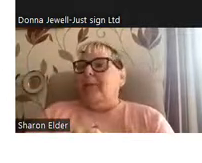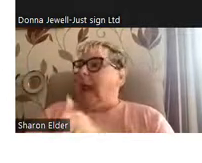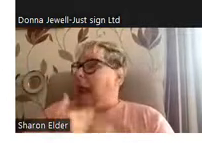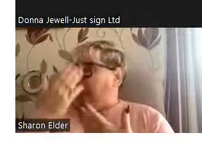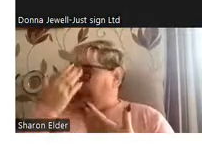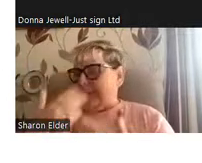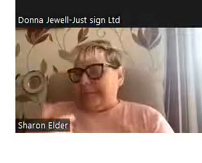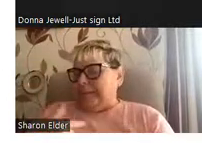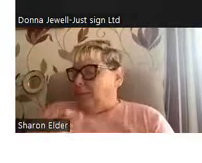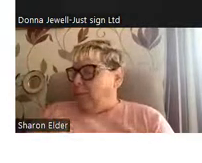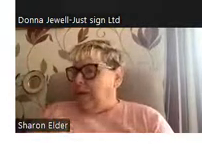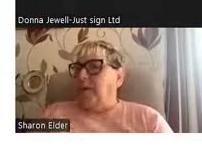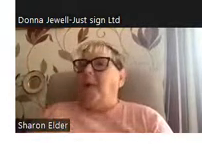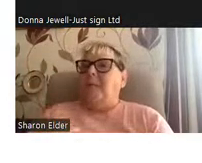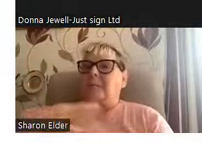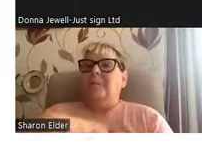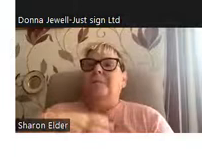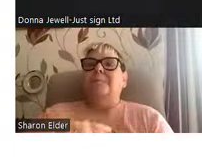didn't know that one? Just that's...